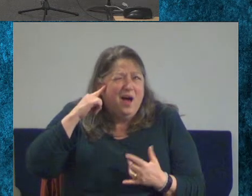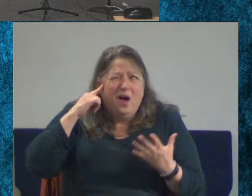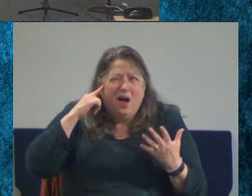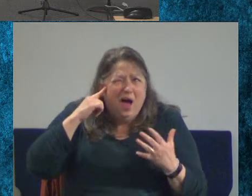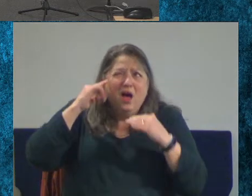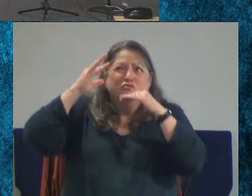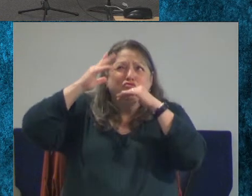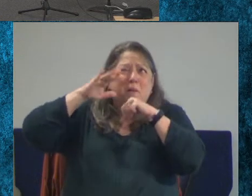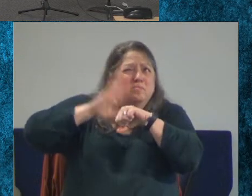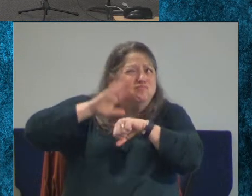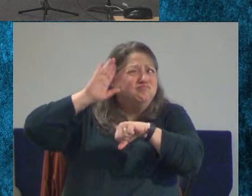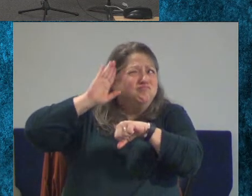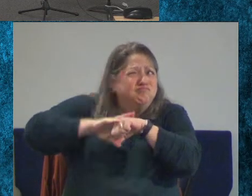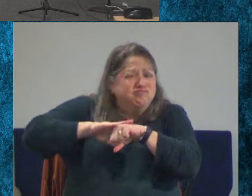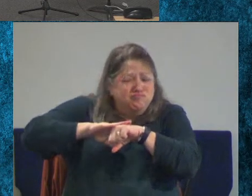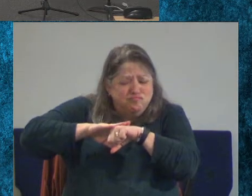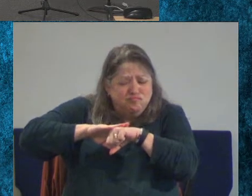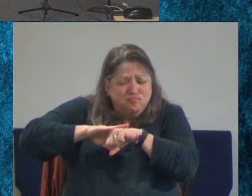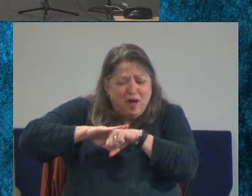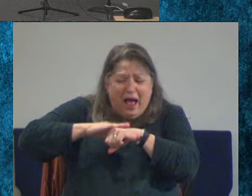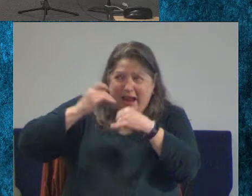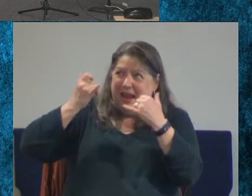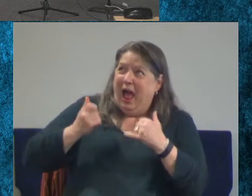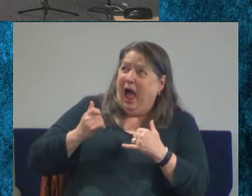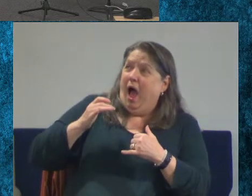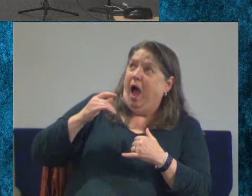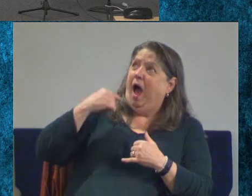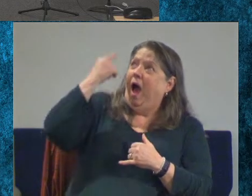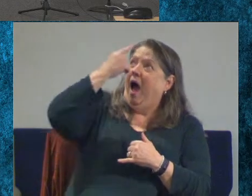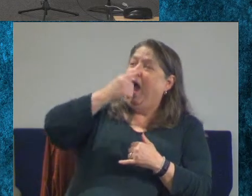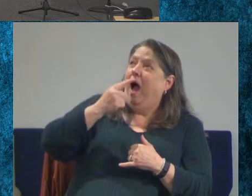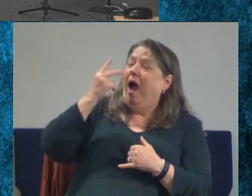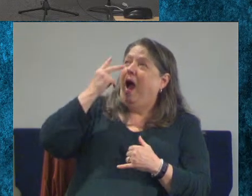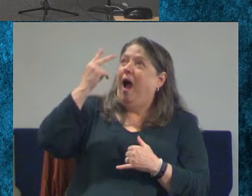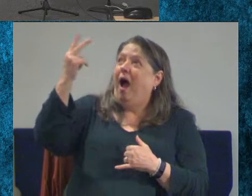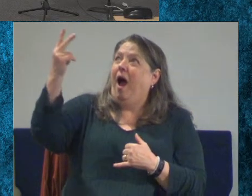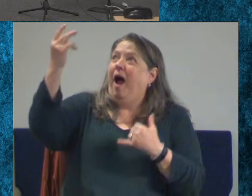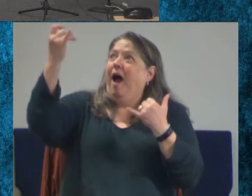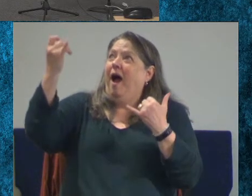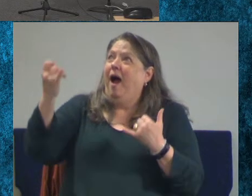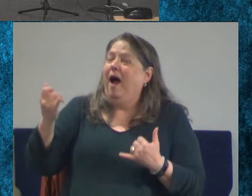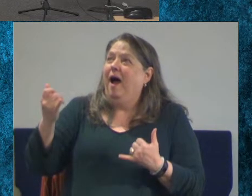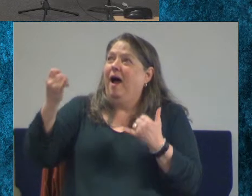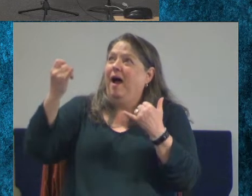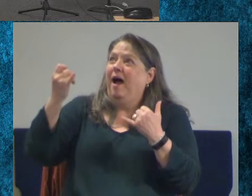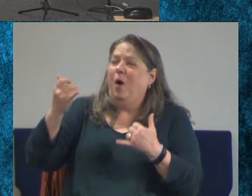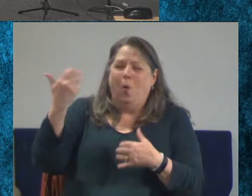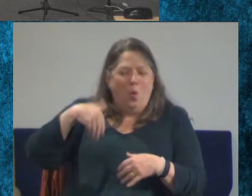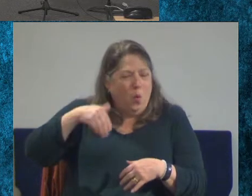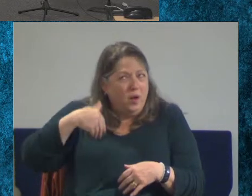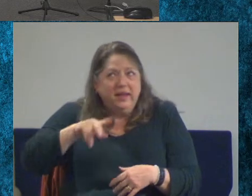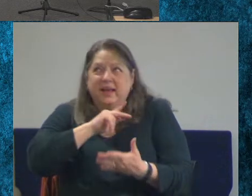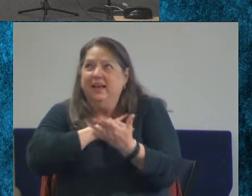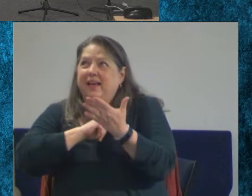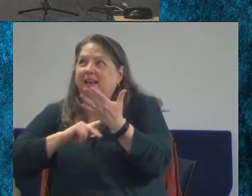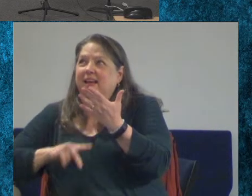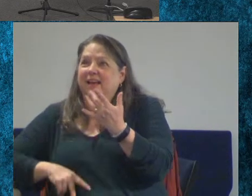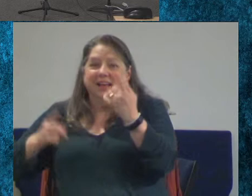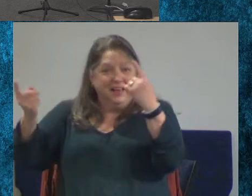just heard the trumpet sounding, and now his face I see. Oh,